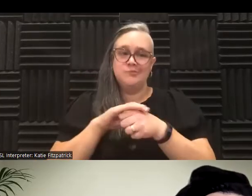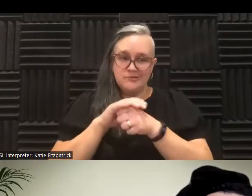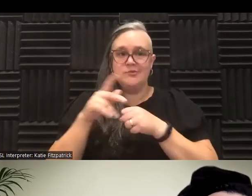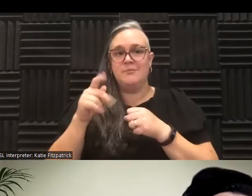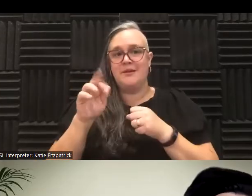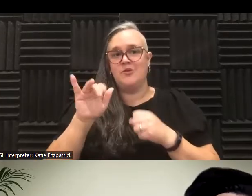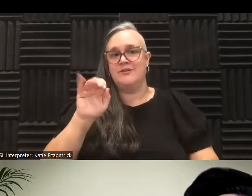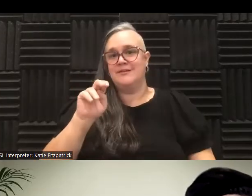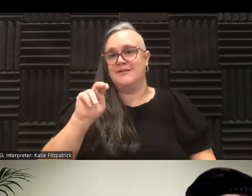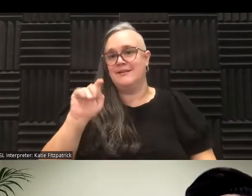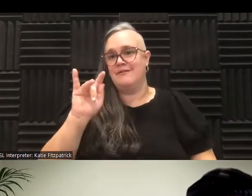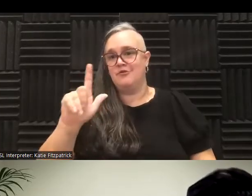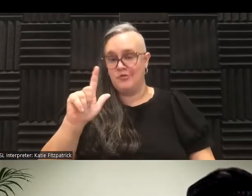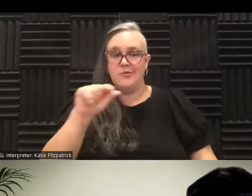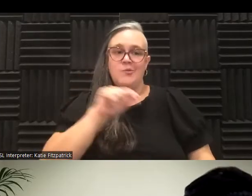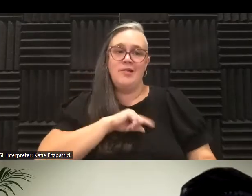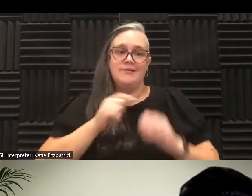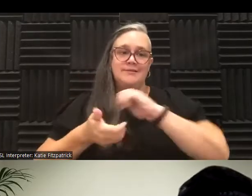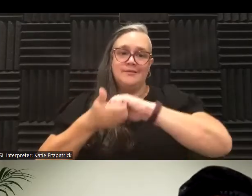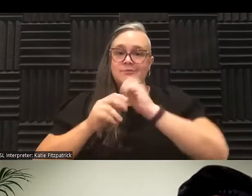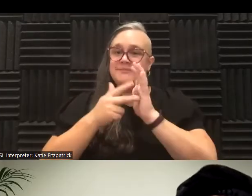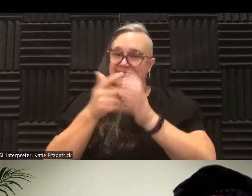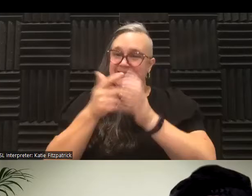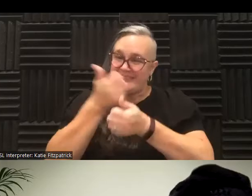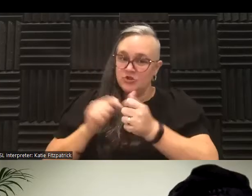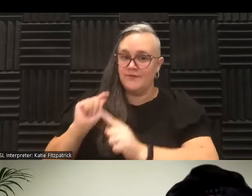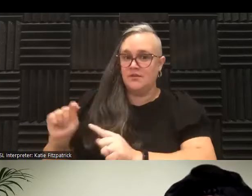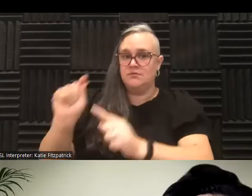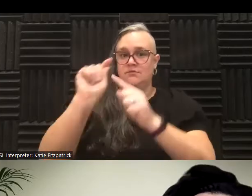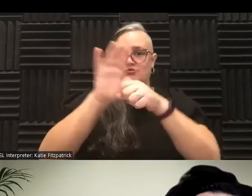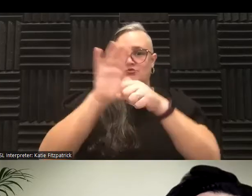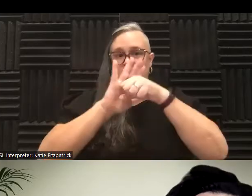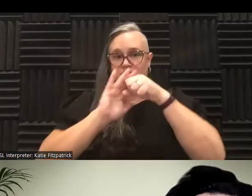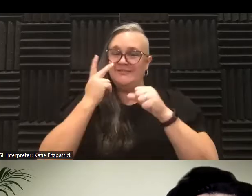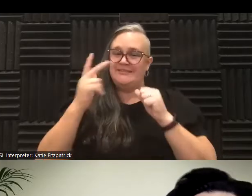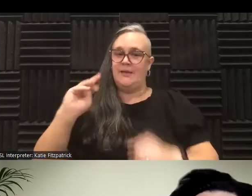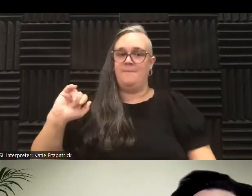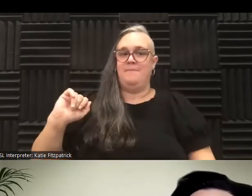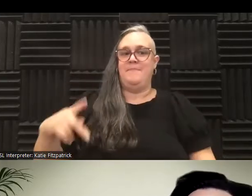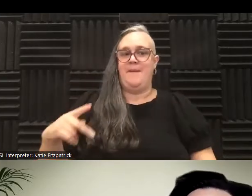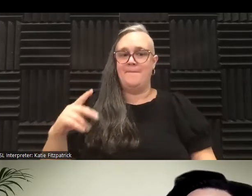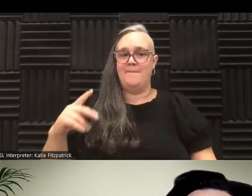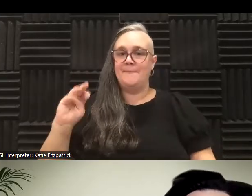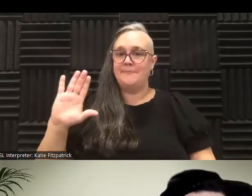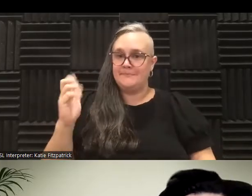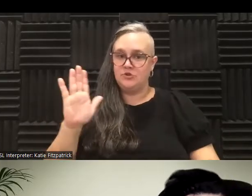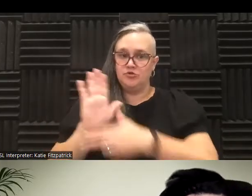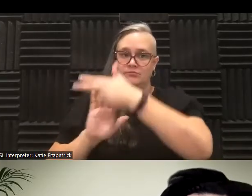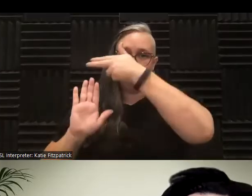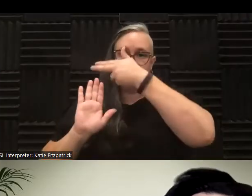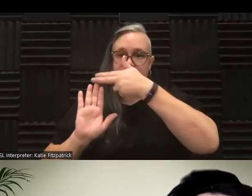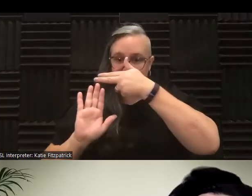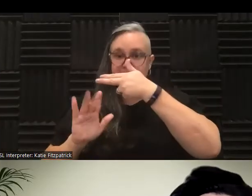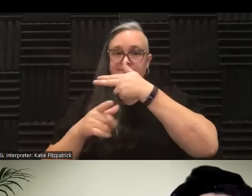Collaboratives, to represent each of the prosperity regions. So I provided a map of the state of Michigan on the right